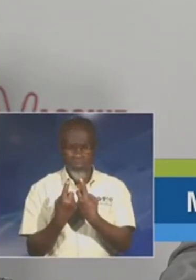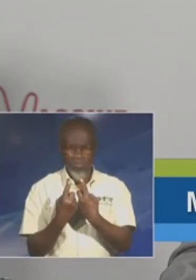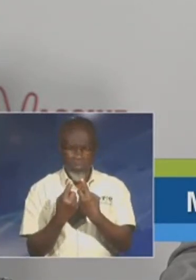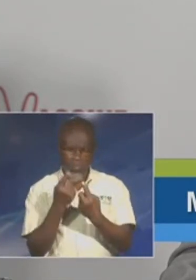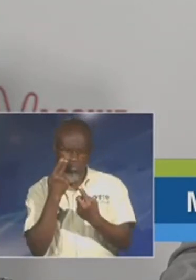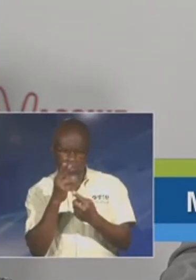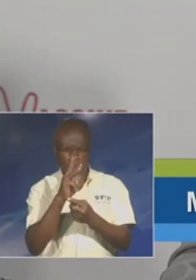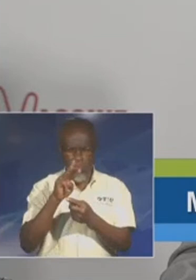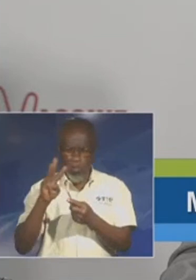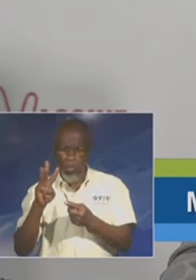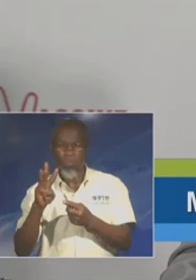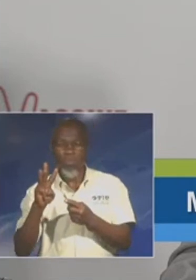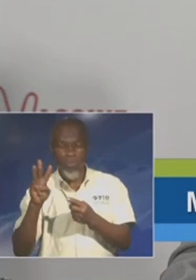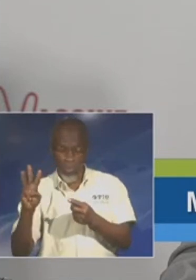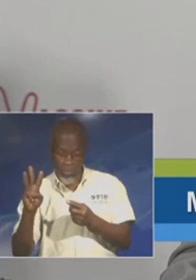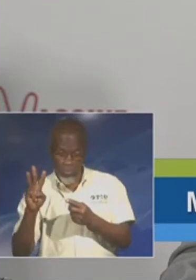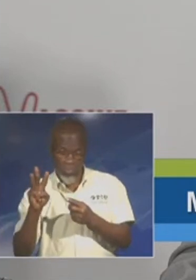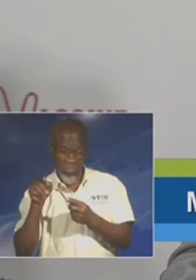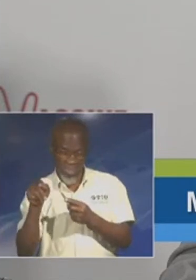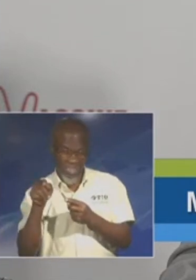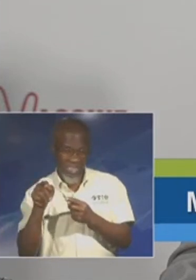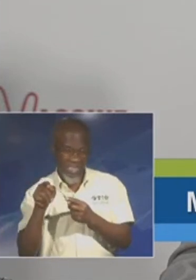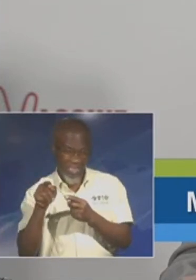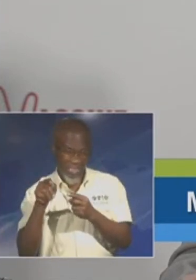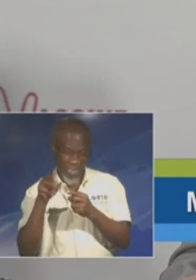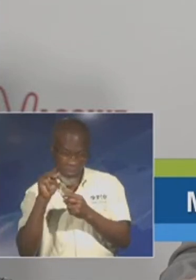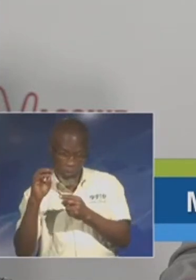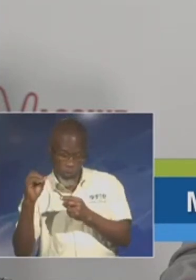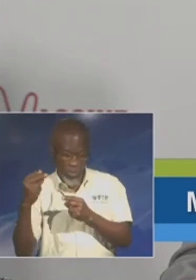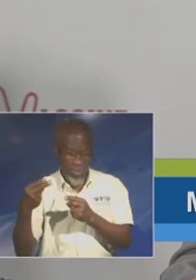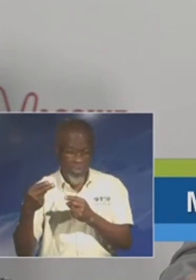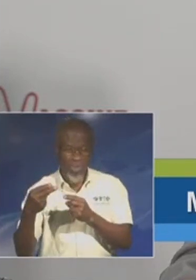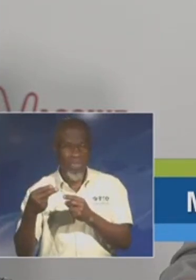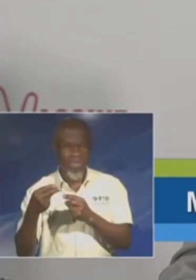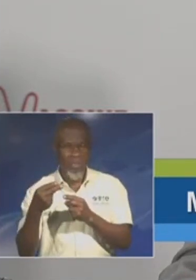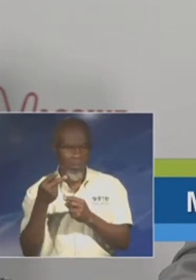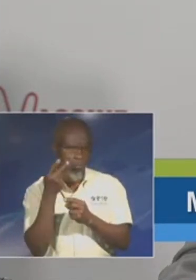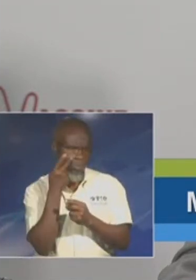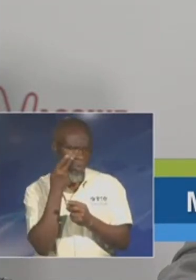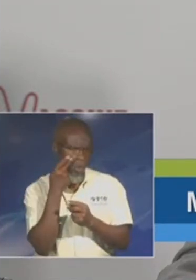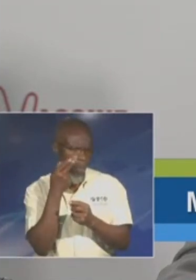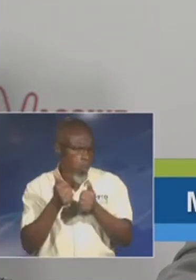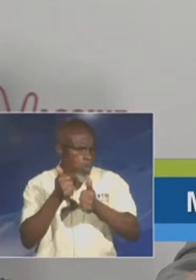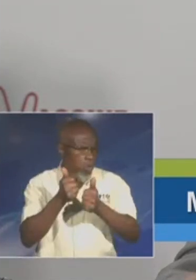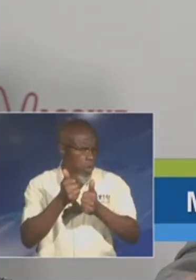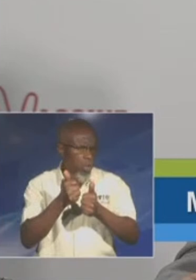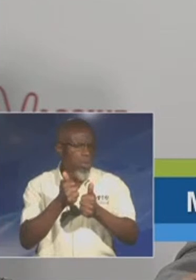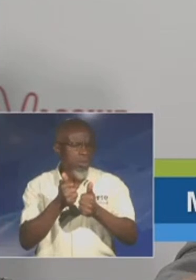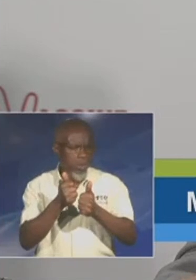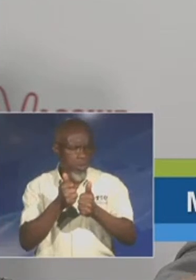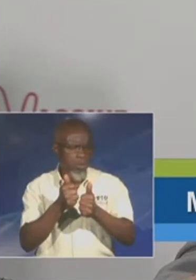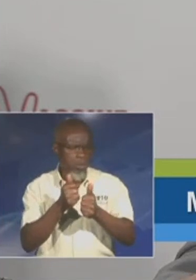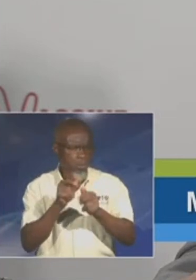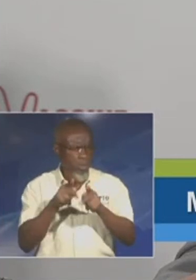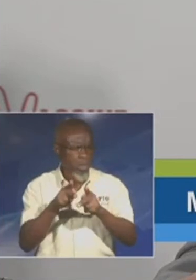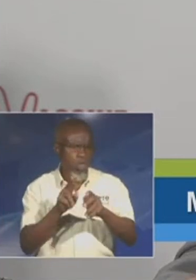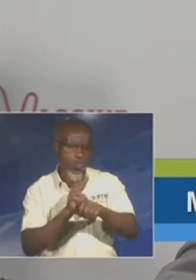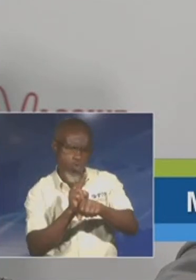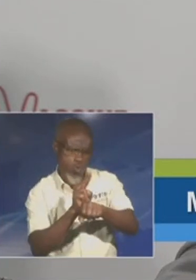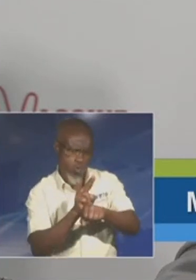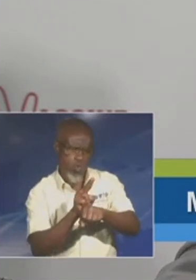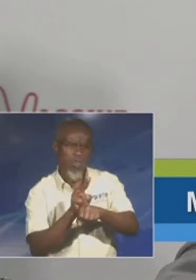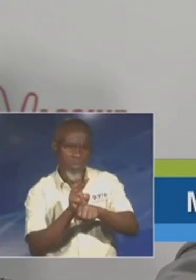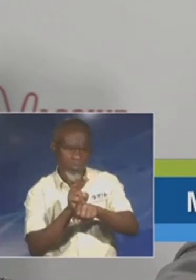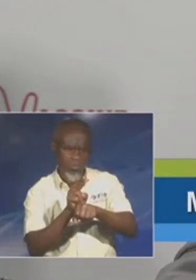the top 4 visited sites. So the total number of users